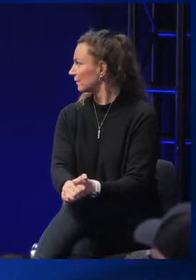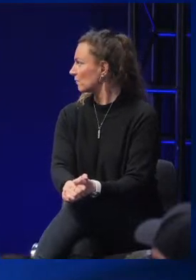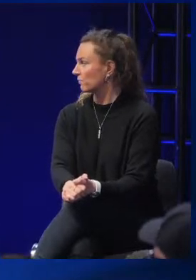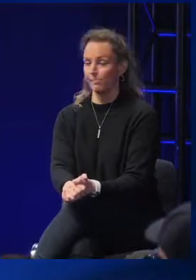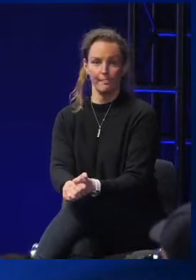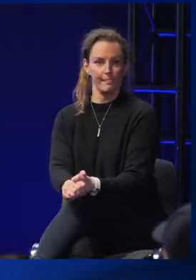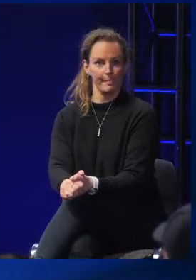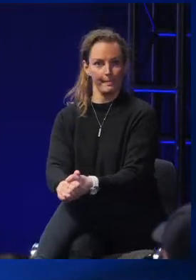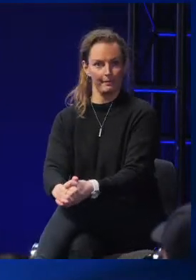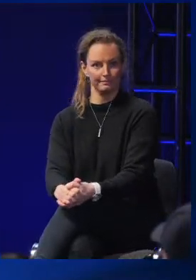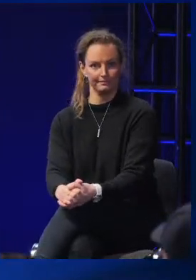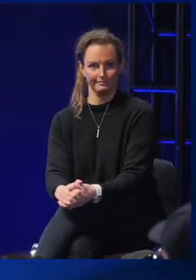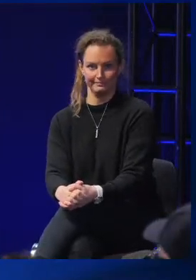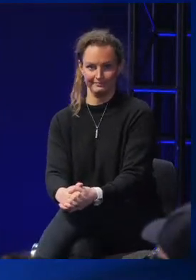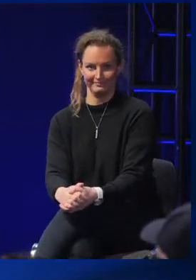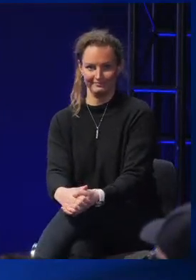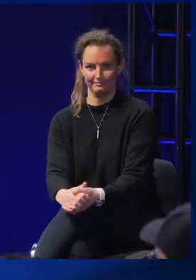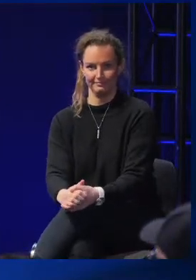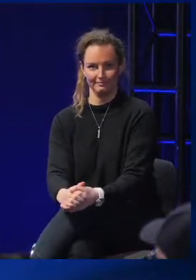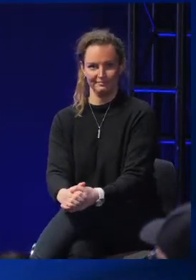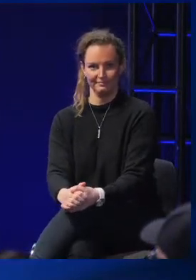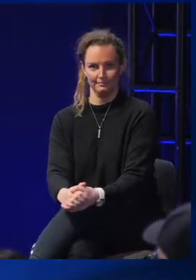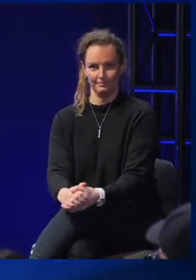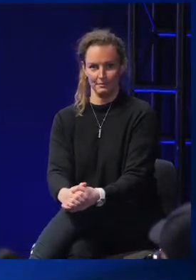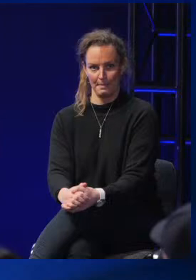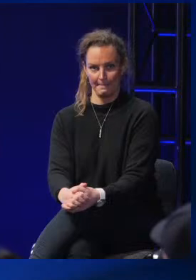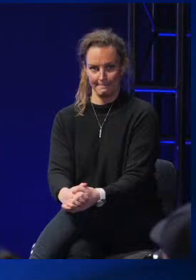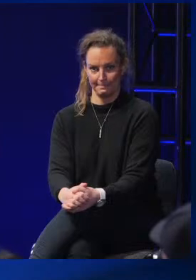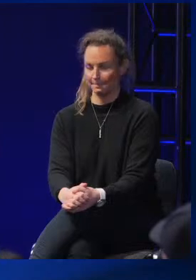Yeah, there's a mic coming.